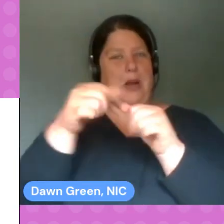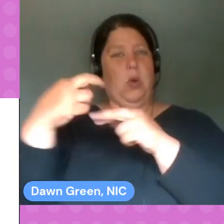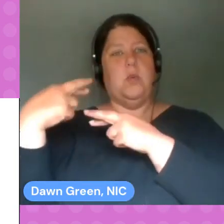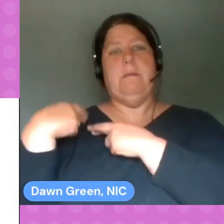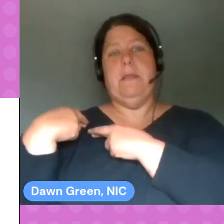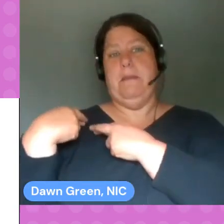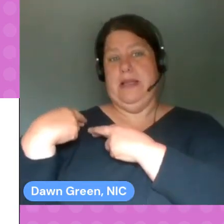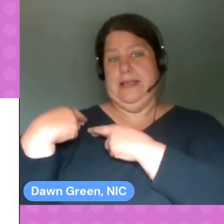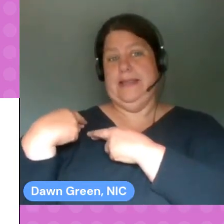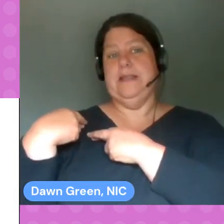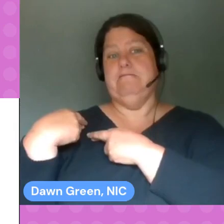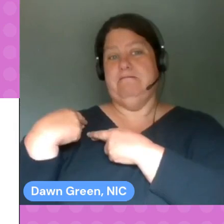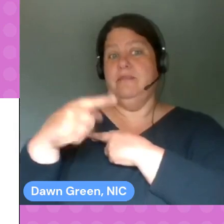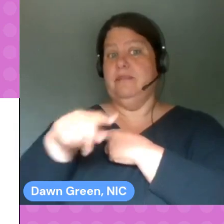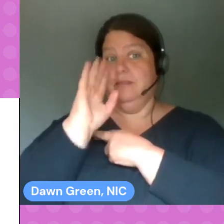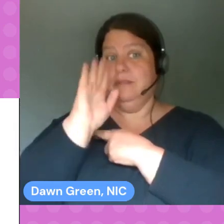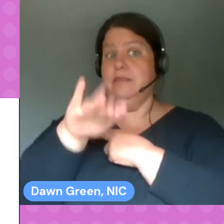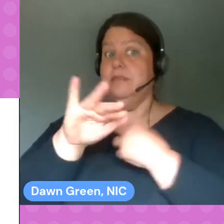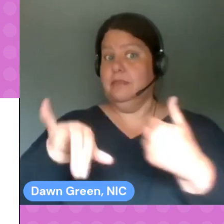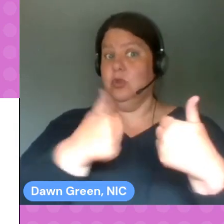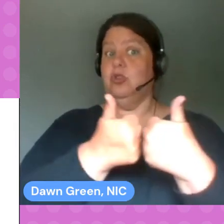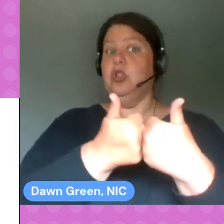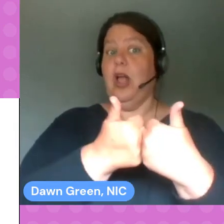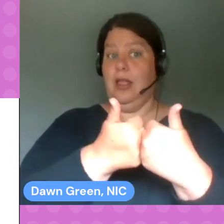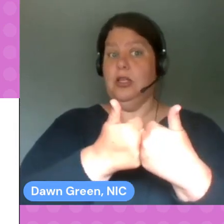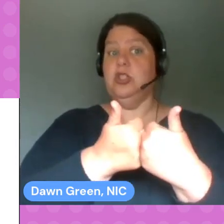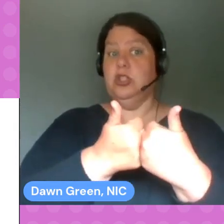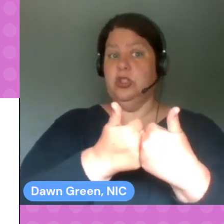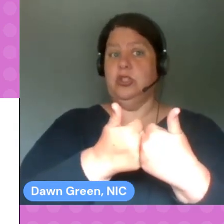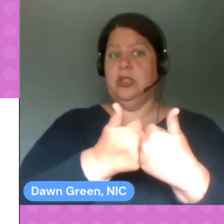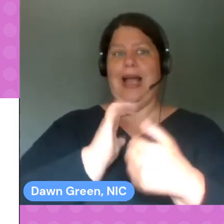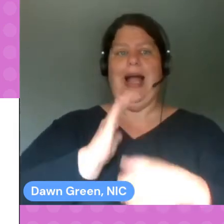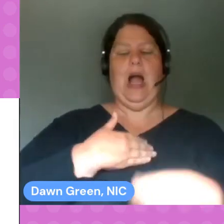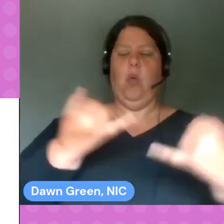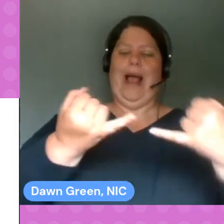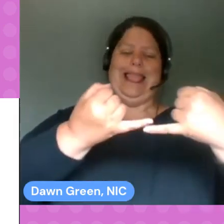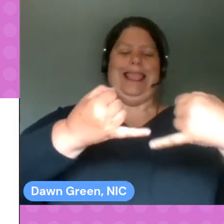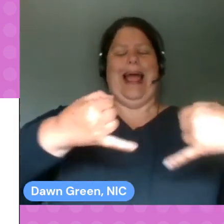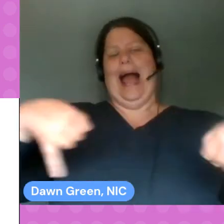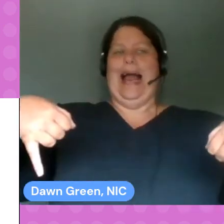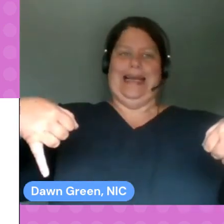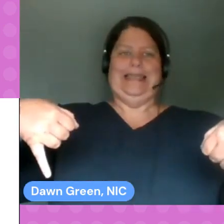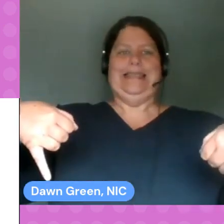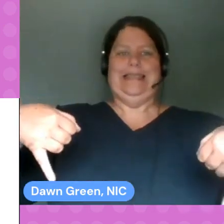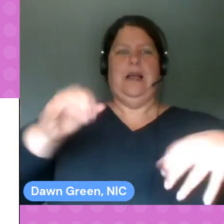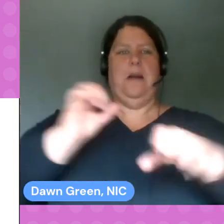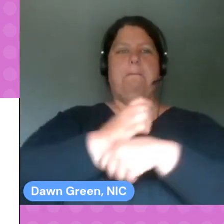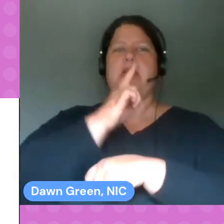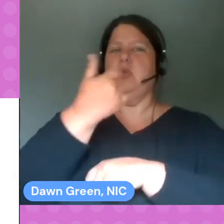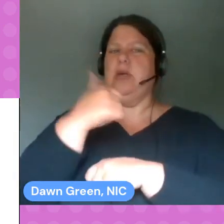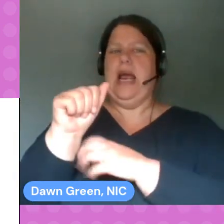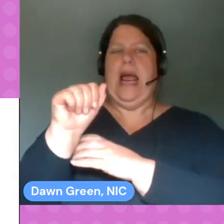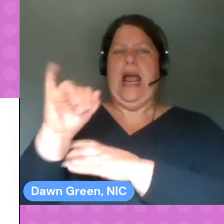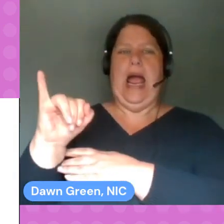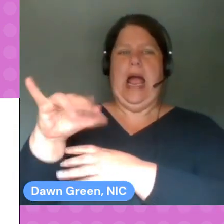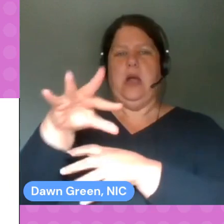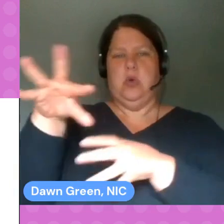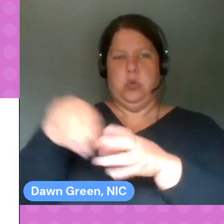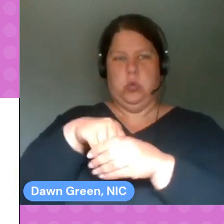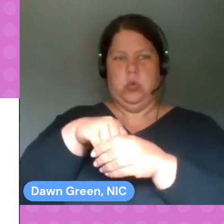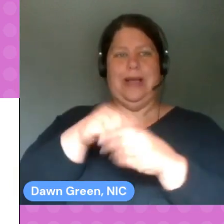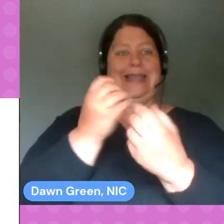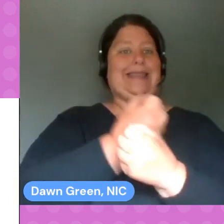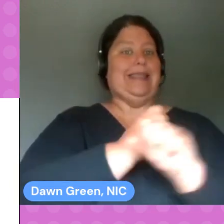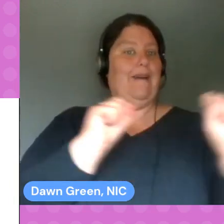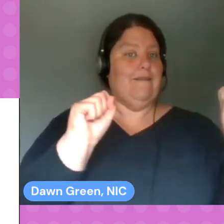it. As you know, there are some challenges. And so these are our lines in the sand. We'll make sure any AI we put into Scratch is